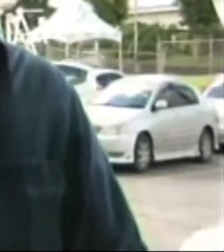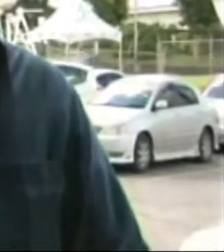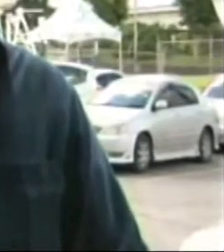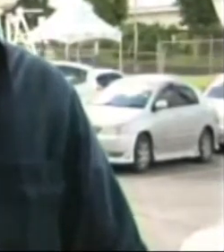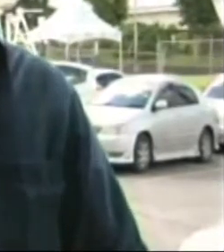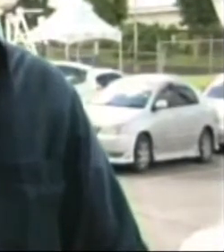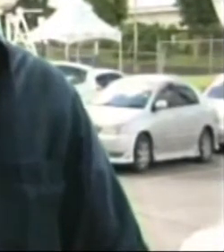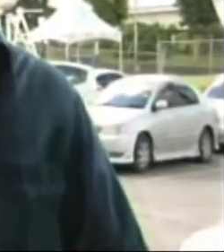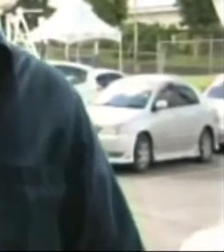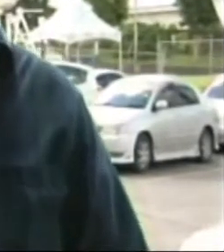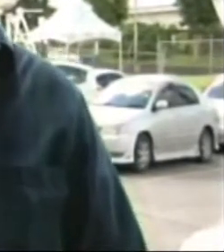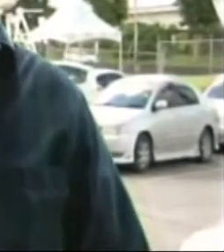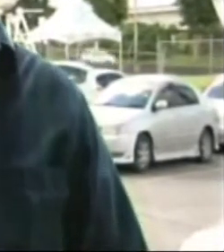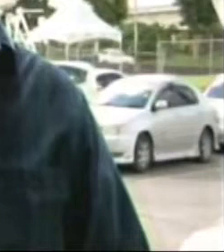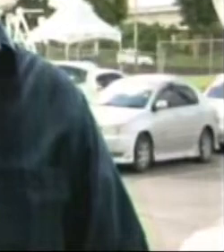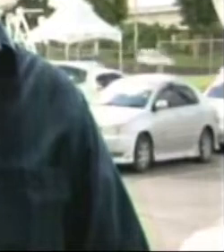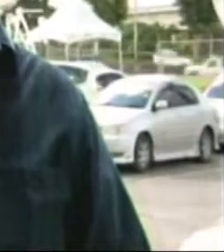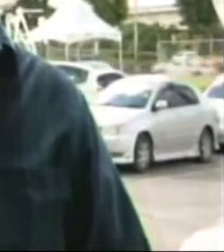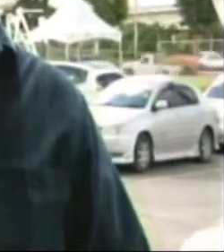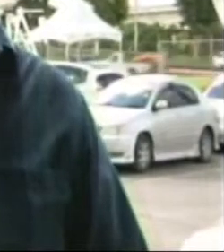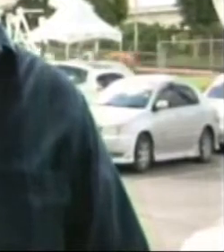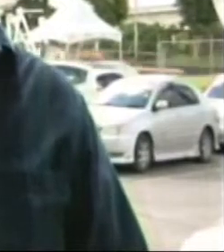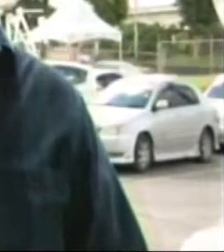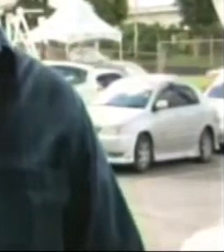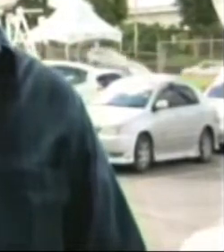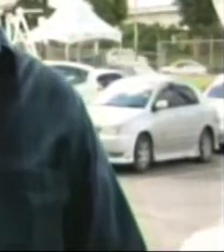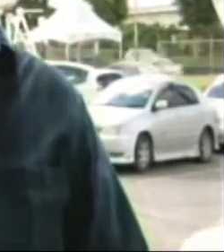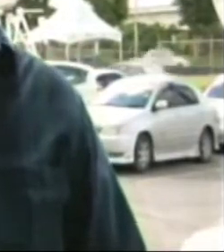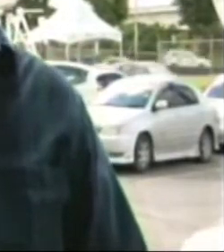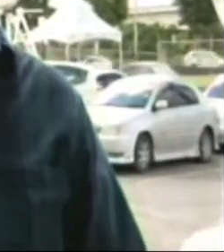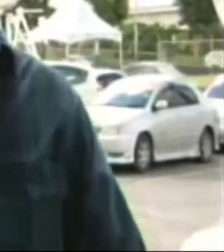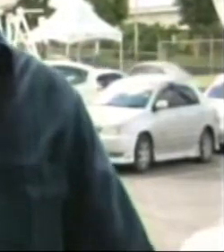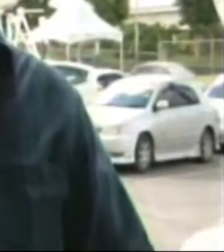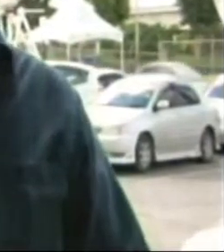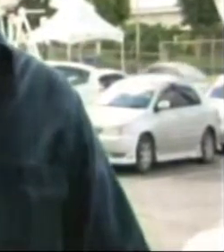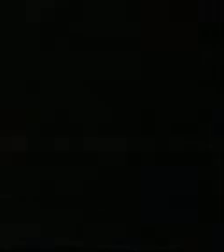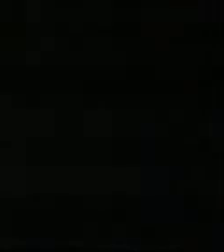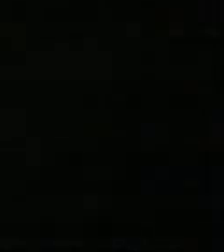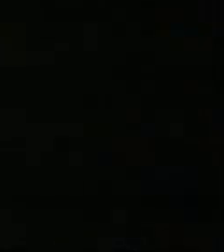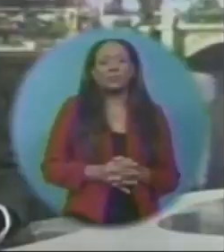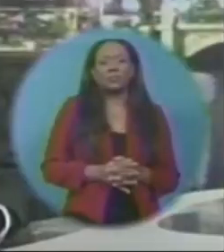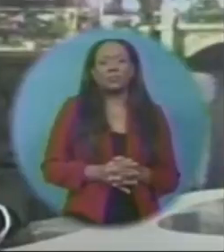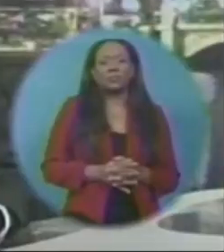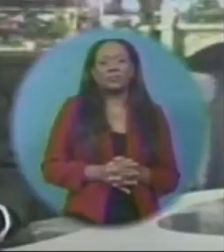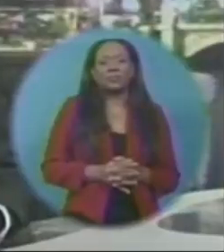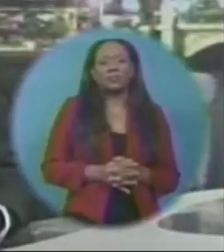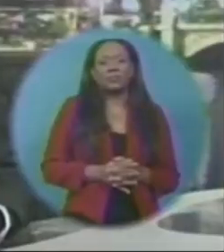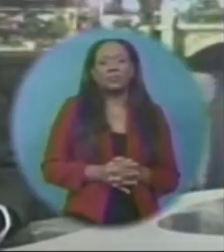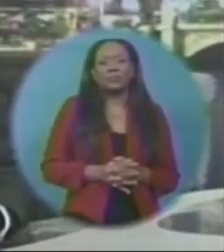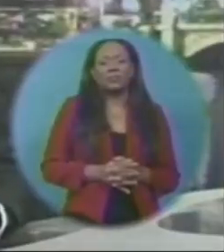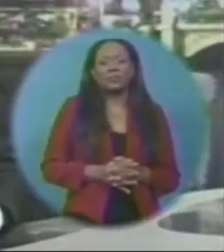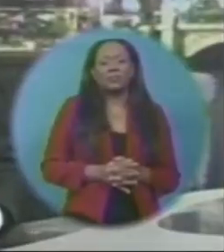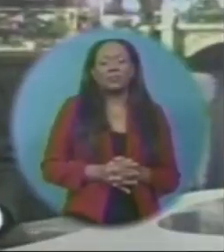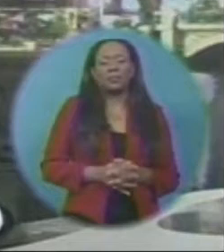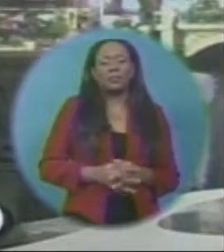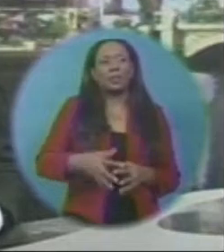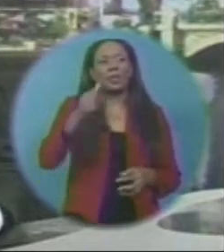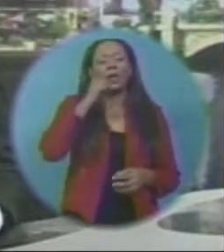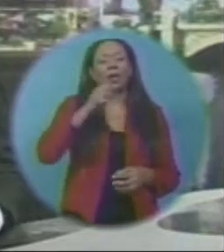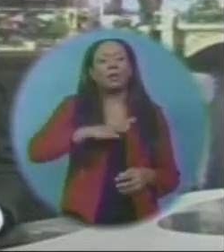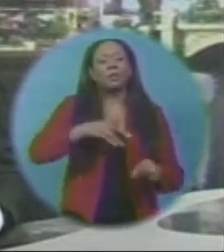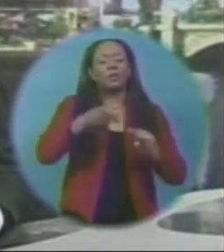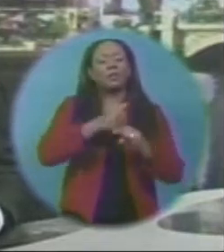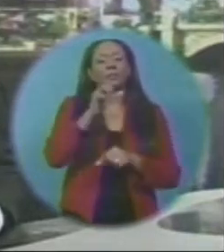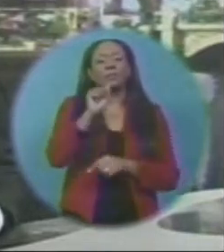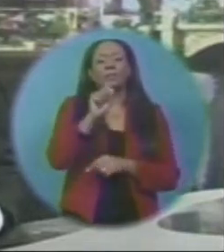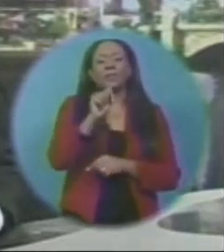place your garbage in the bins on these designated days, it will be moved. So it is a house. In other news, a St. Peter woman